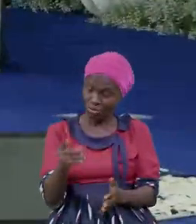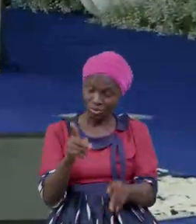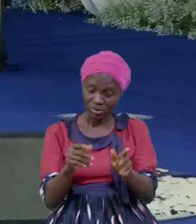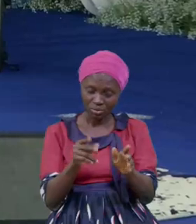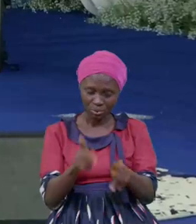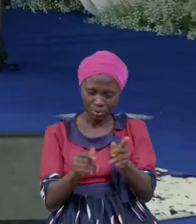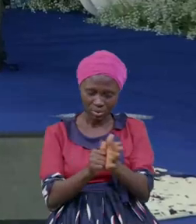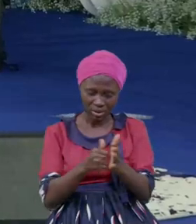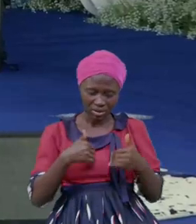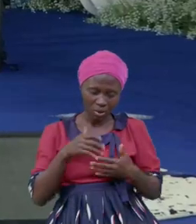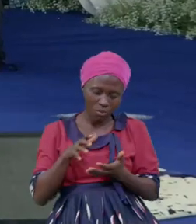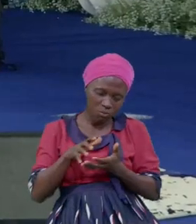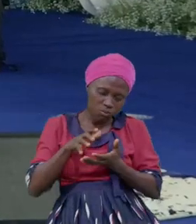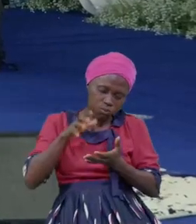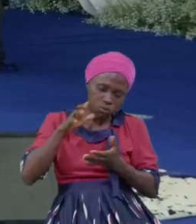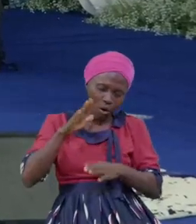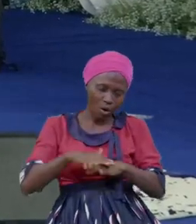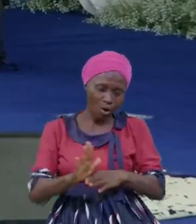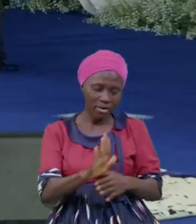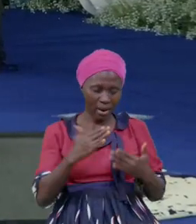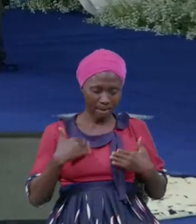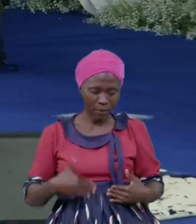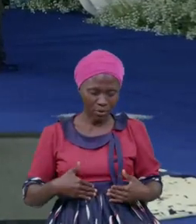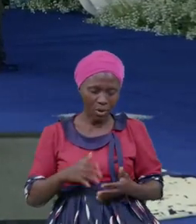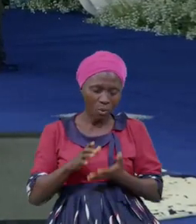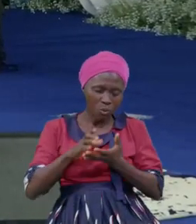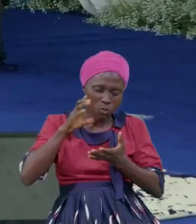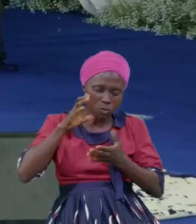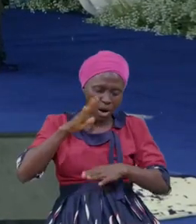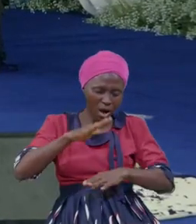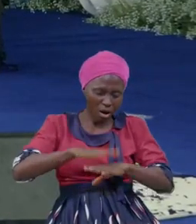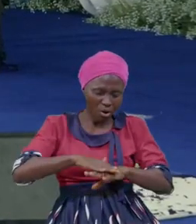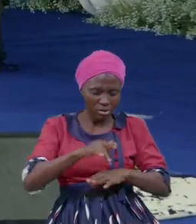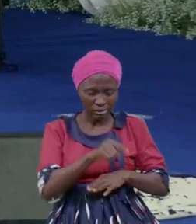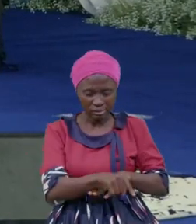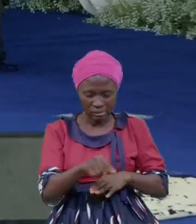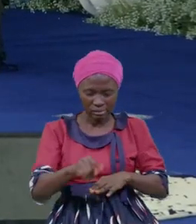body. Swelling in the leg, swelling in the private